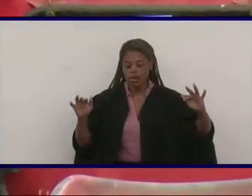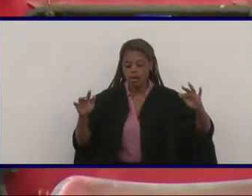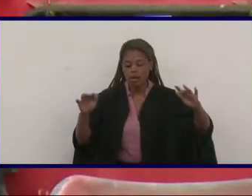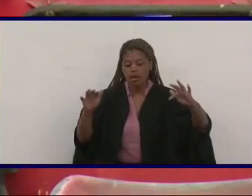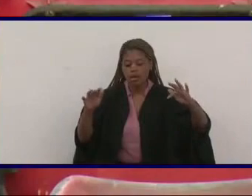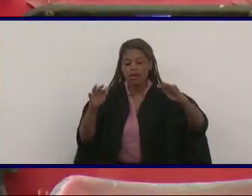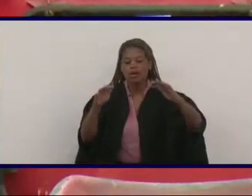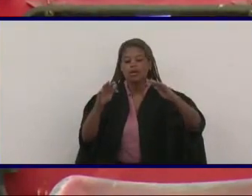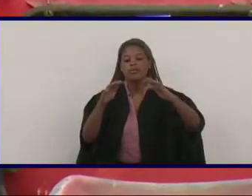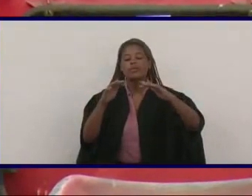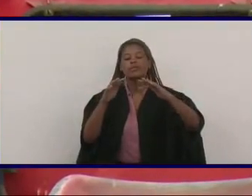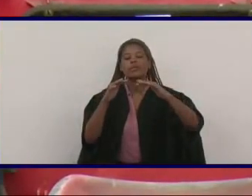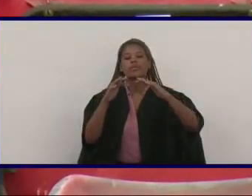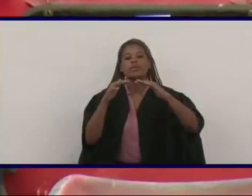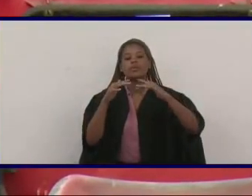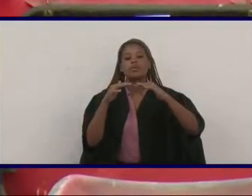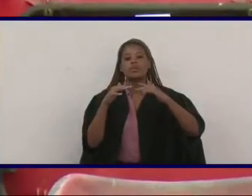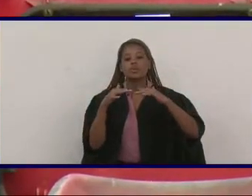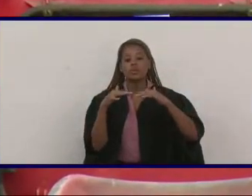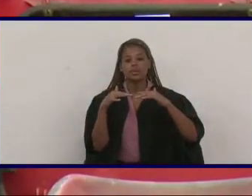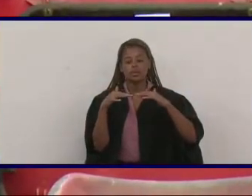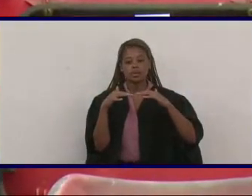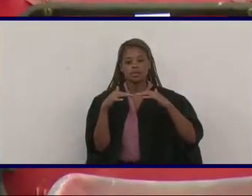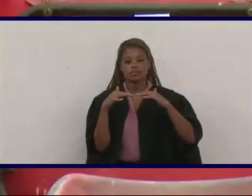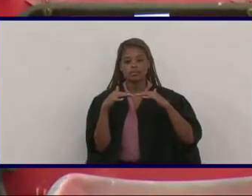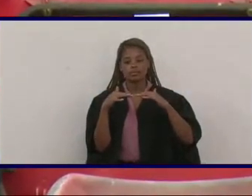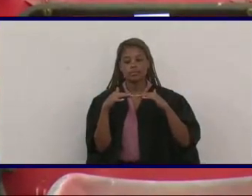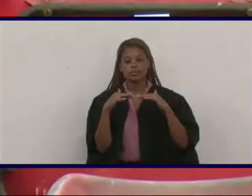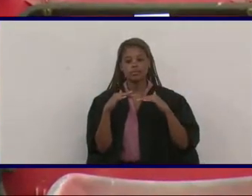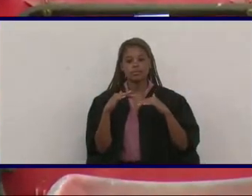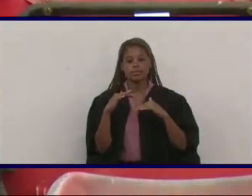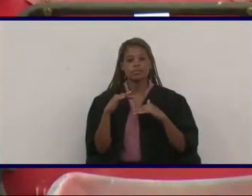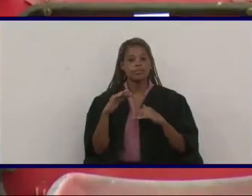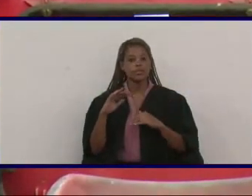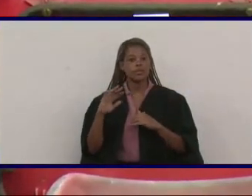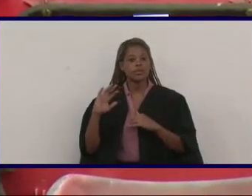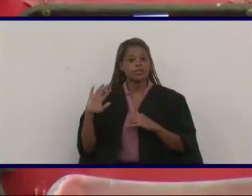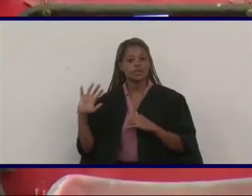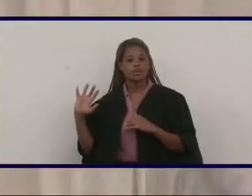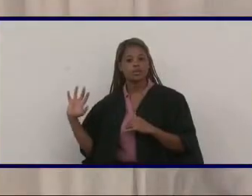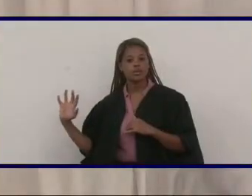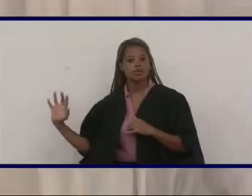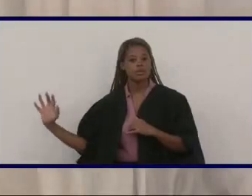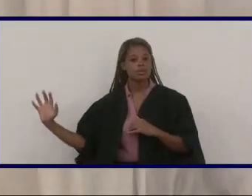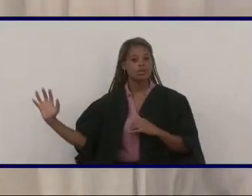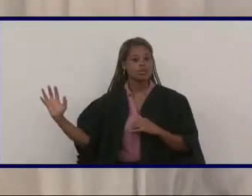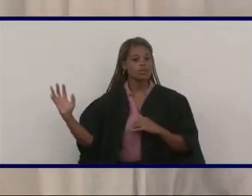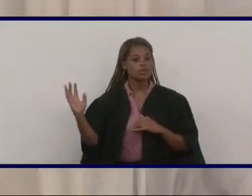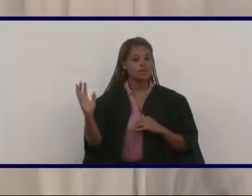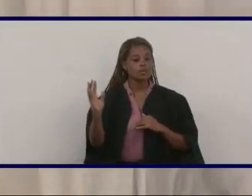grenzen antwoord heeft.